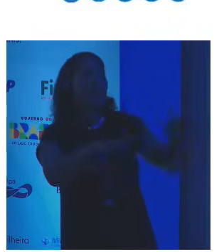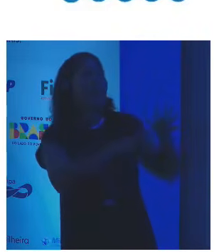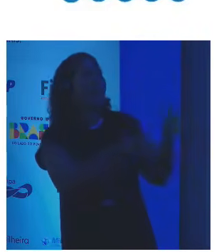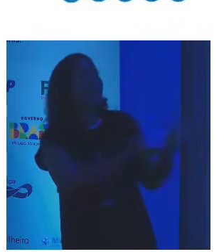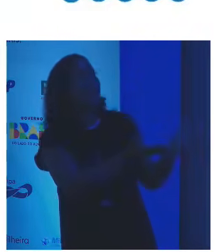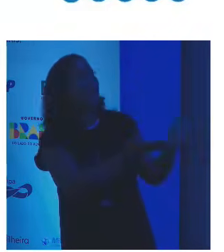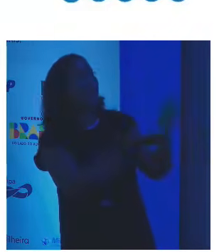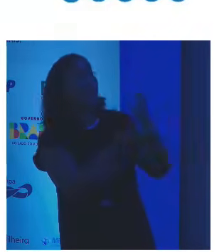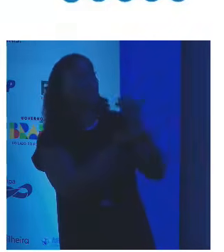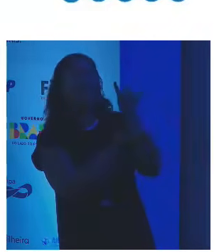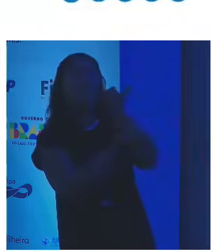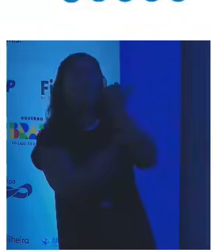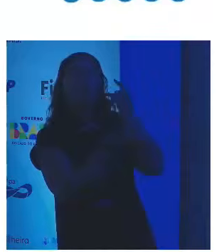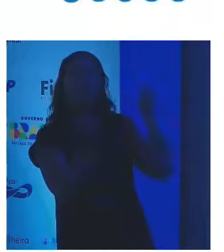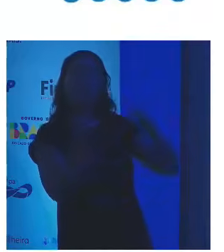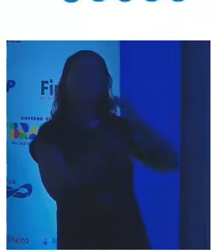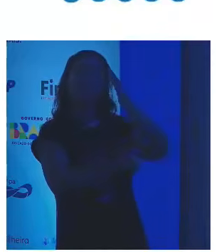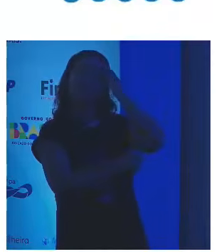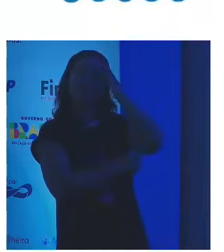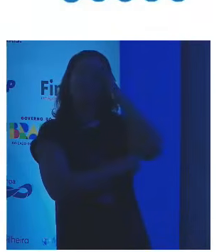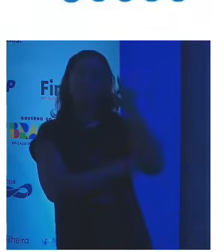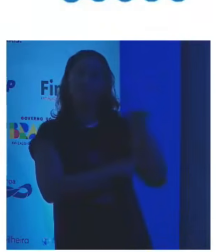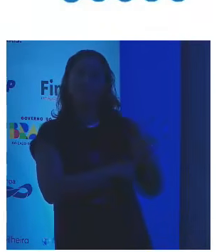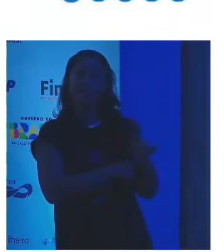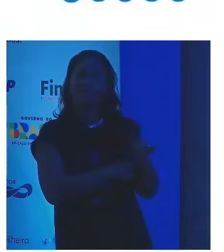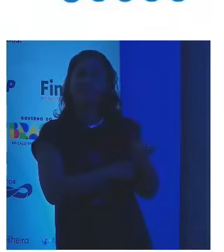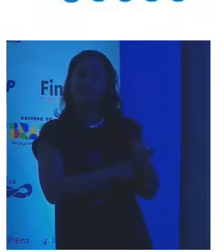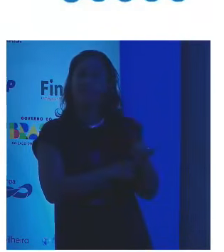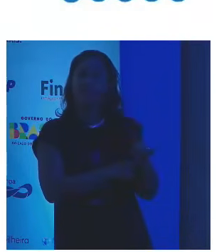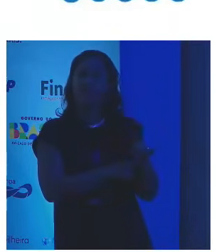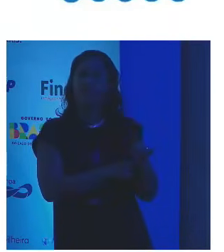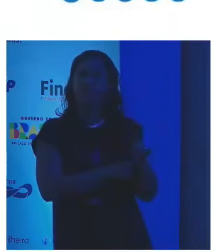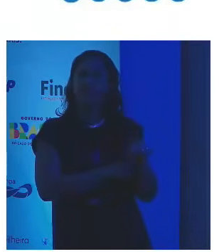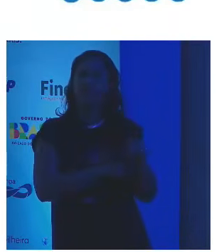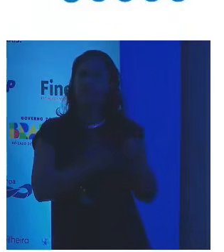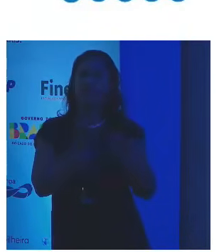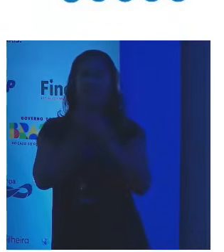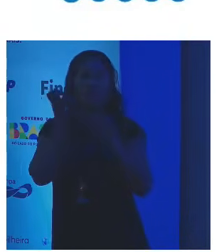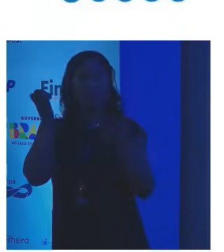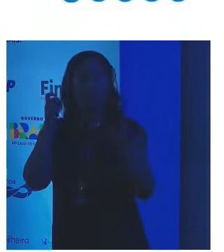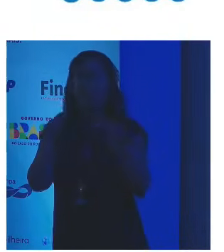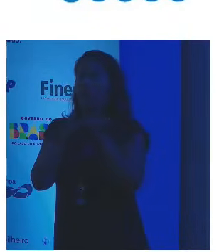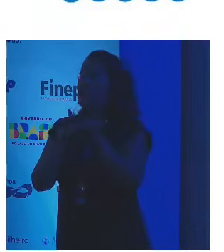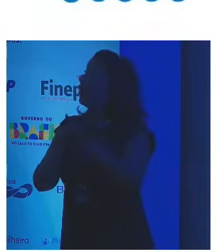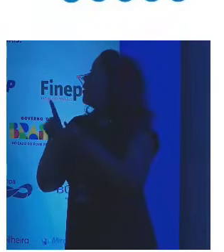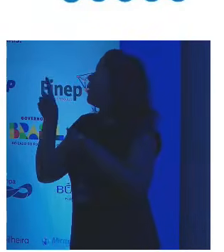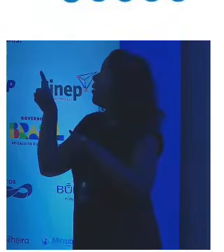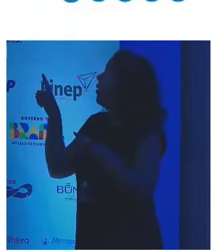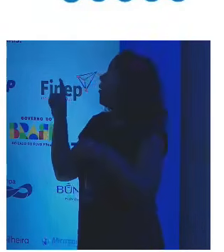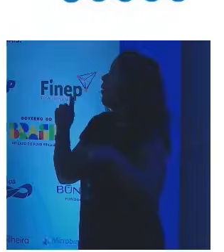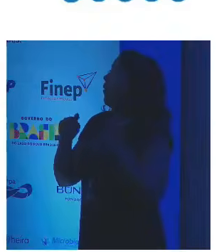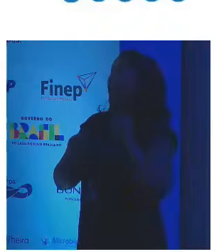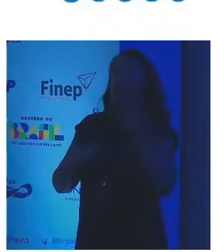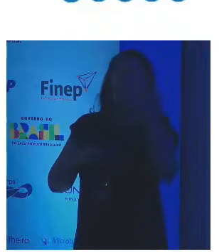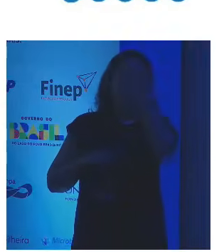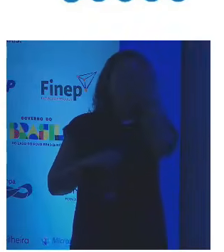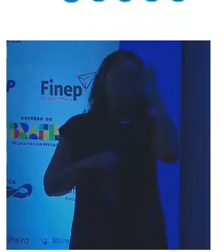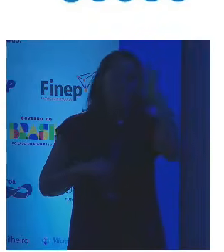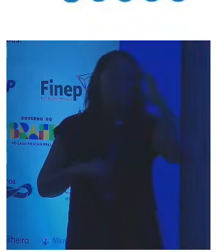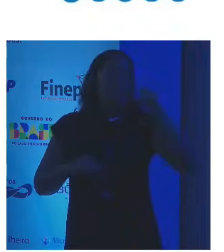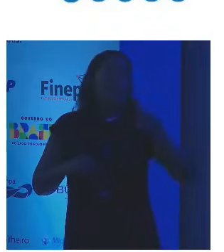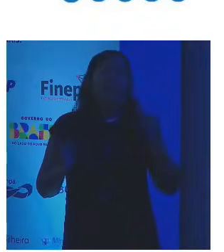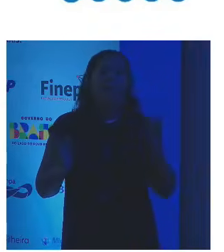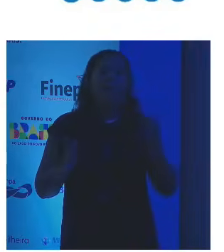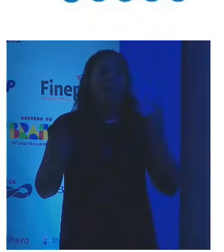know, and you can tell the engineers or the decision makers about the situation. So you can do this. This